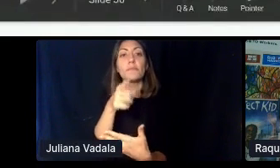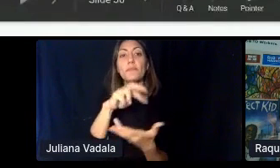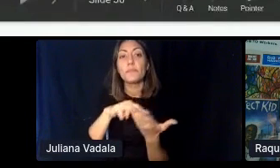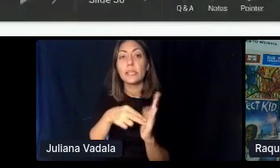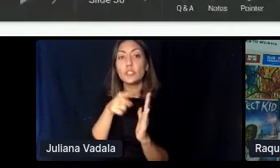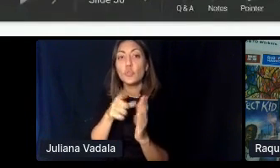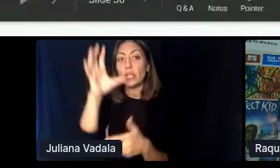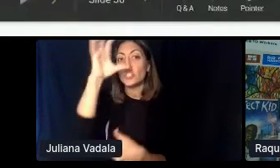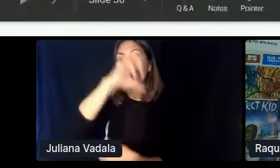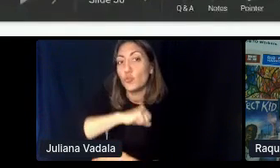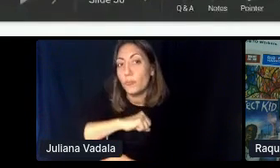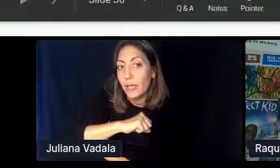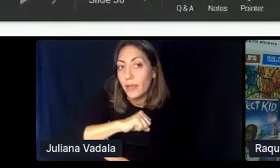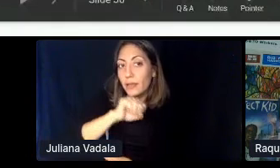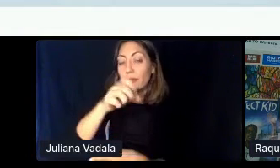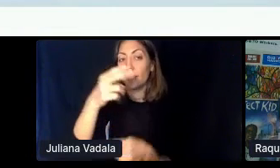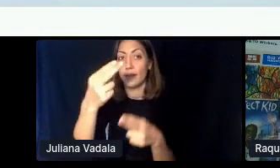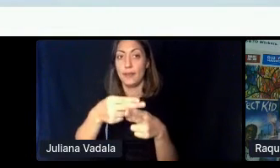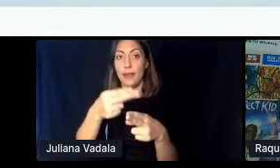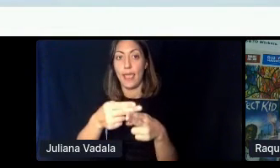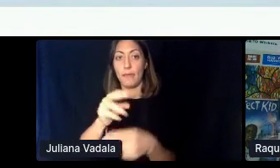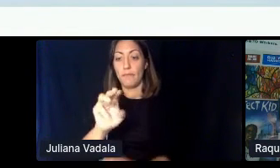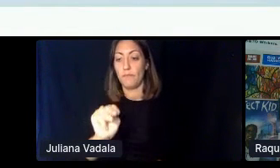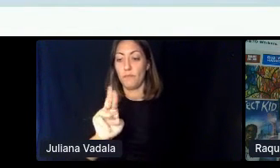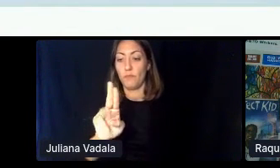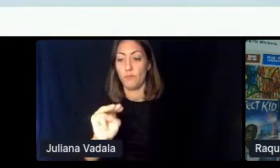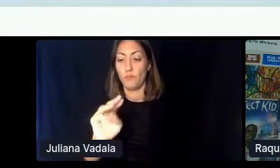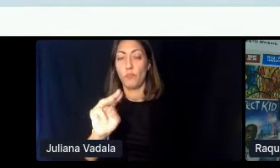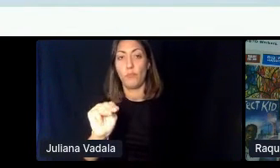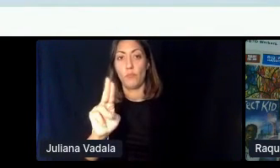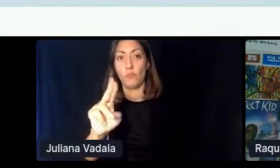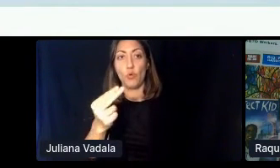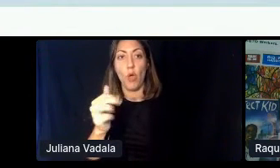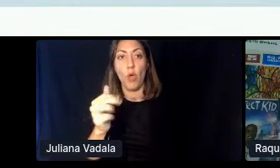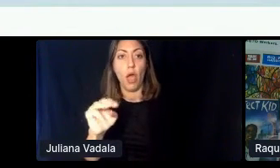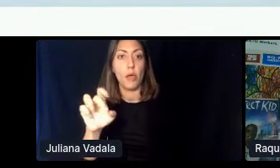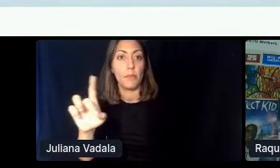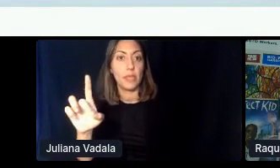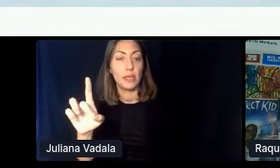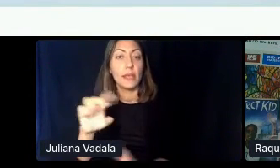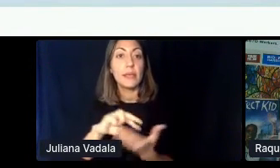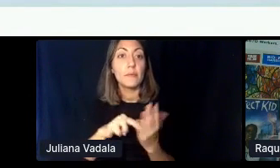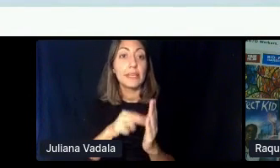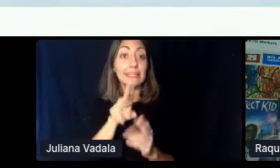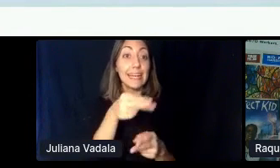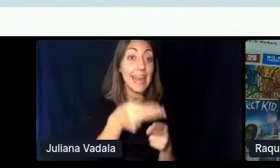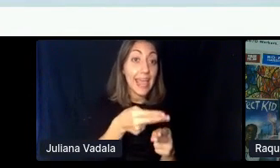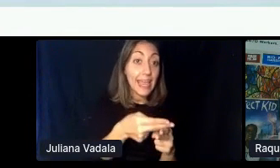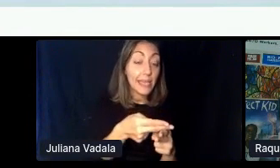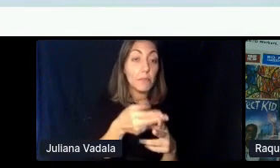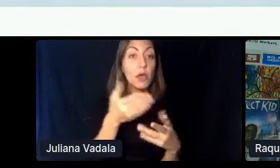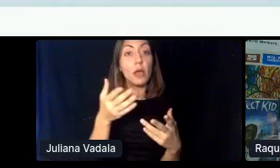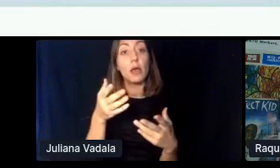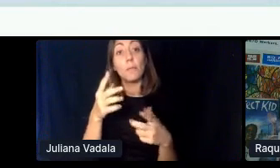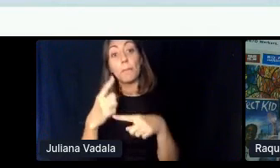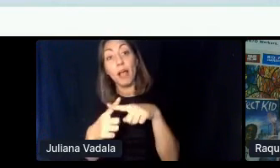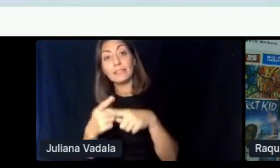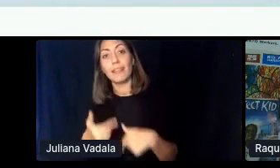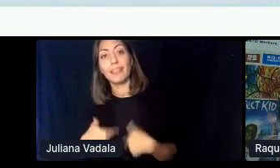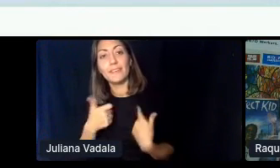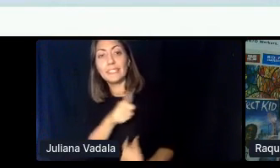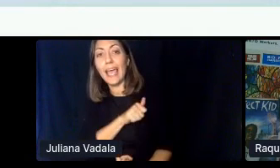Black based on the voter's name and the place where they live, or maybe the intersection of the two or something else. So sending this